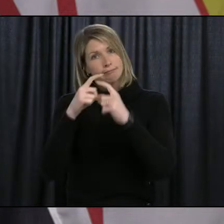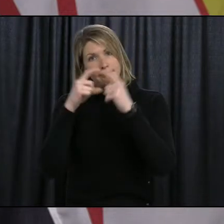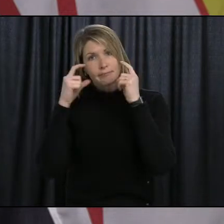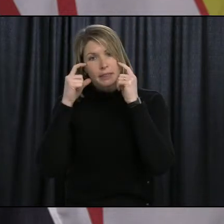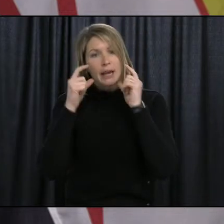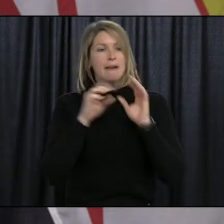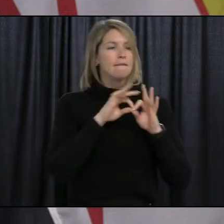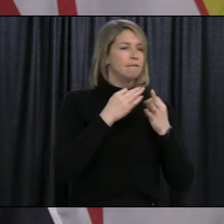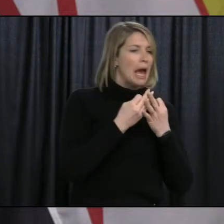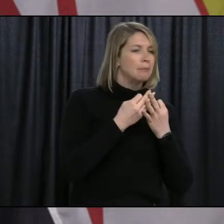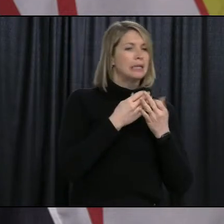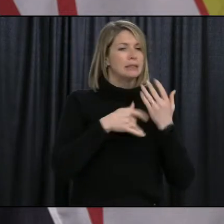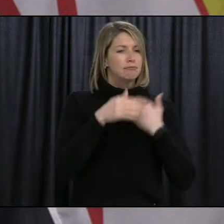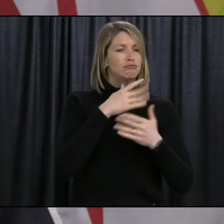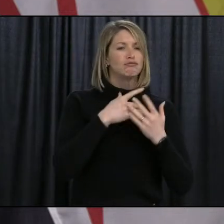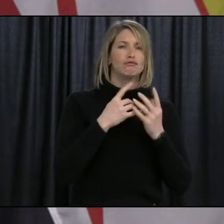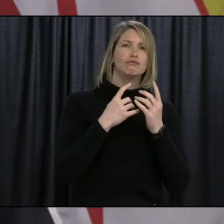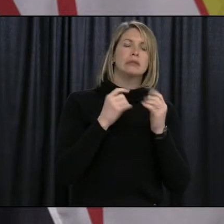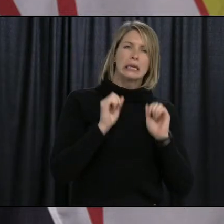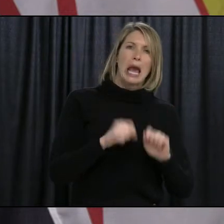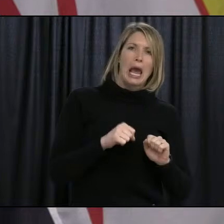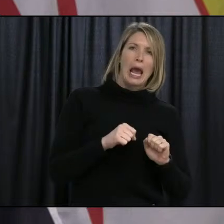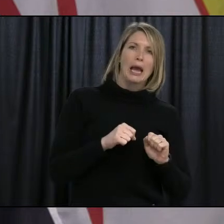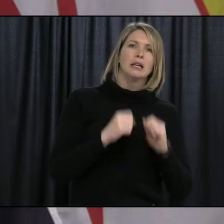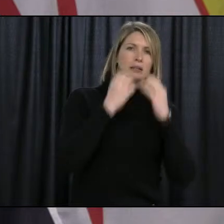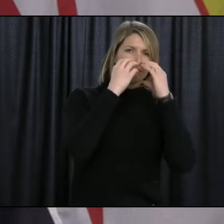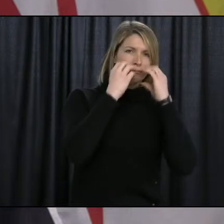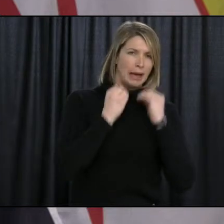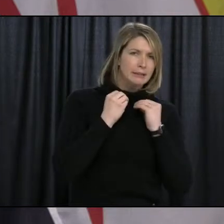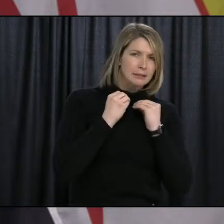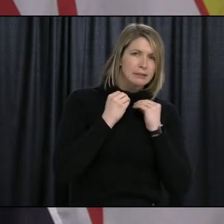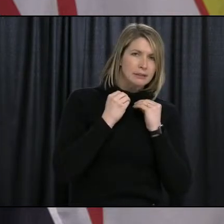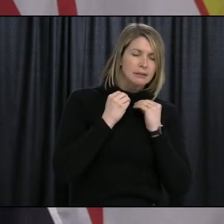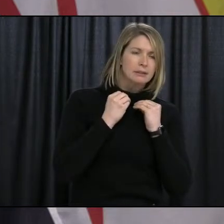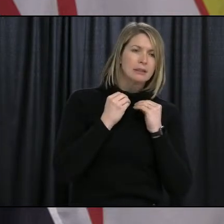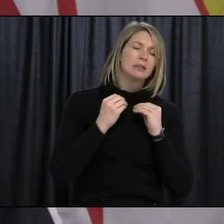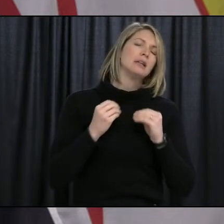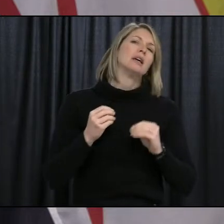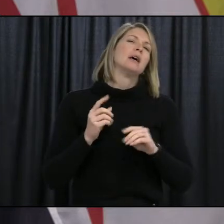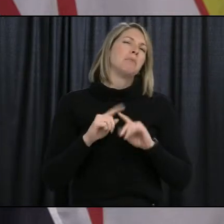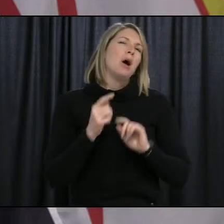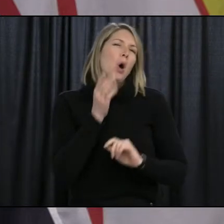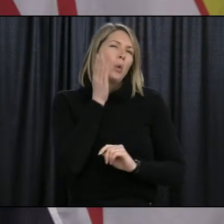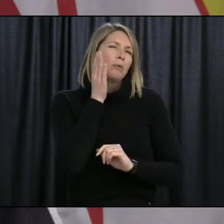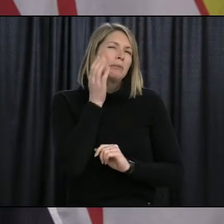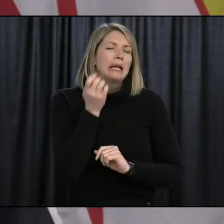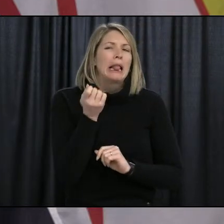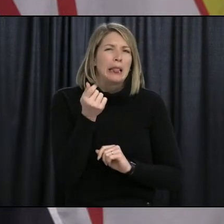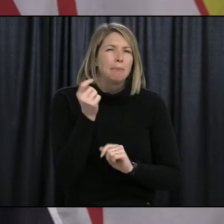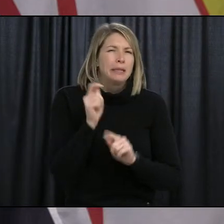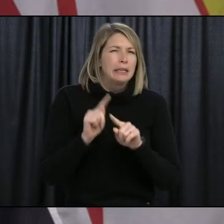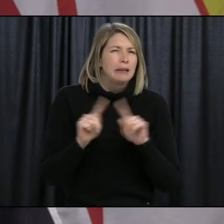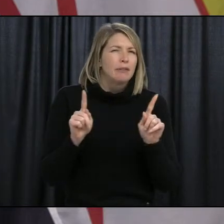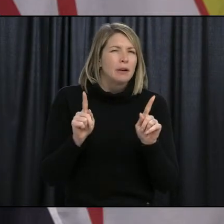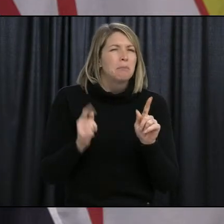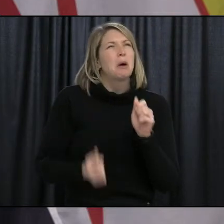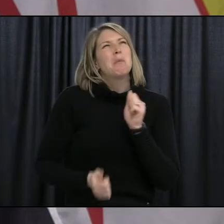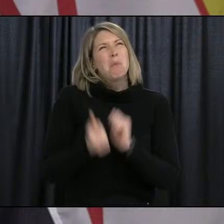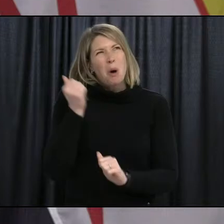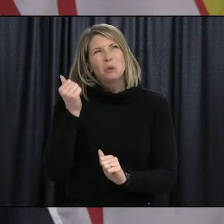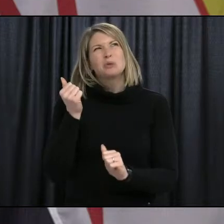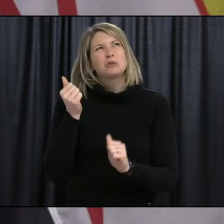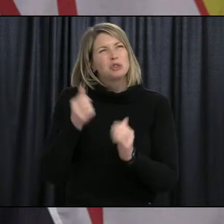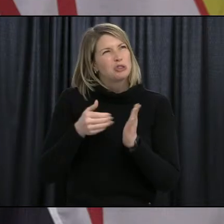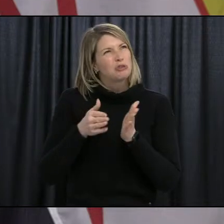keeping those as low as possible. So there may be some slight differences in that regard, but by and large, it'll